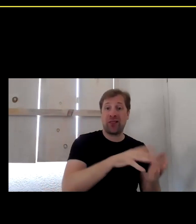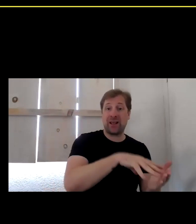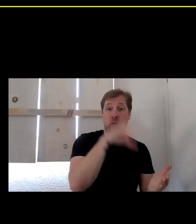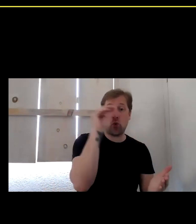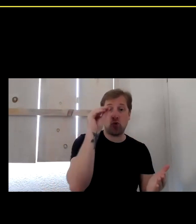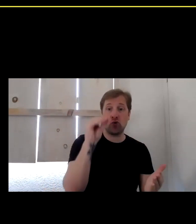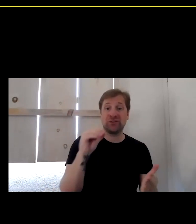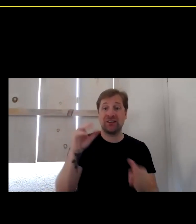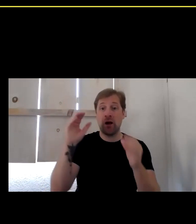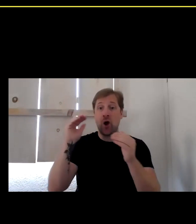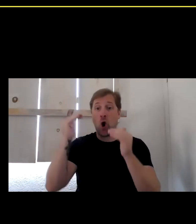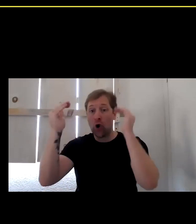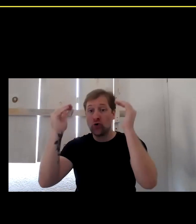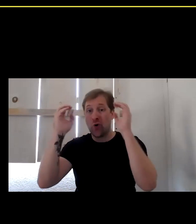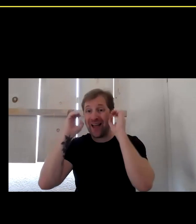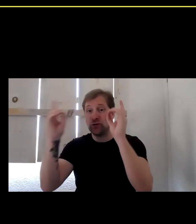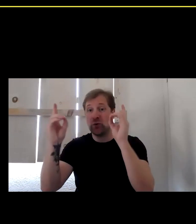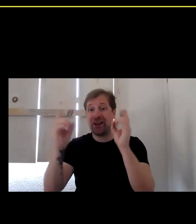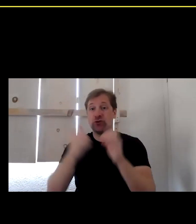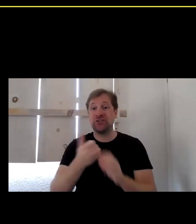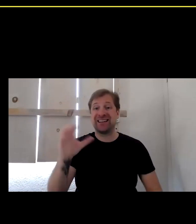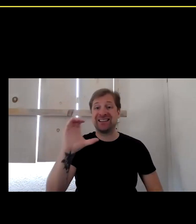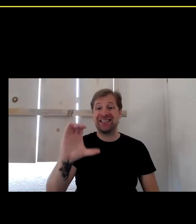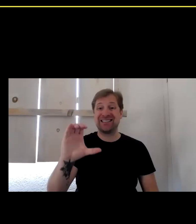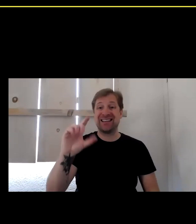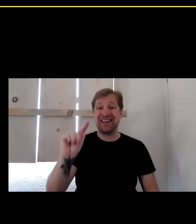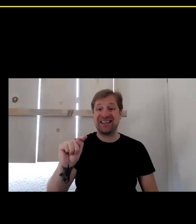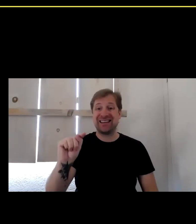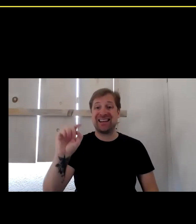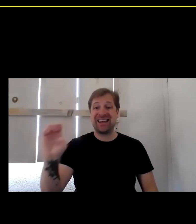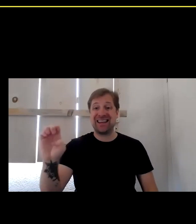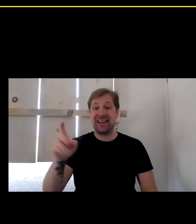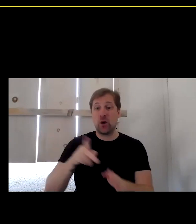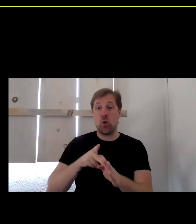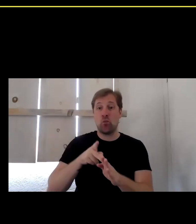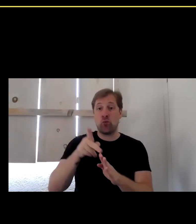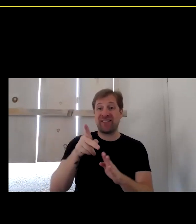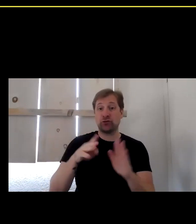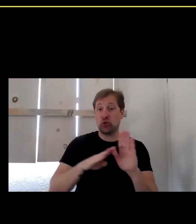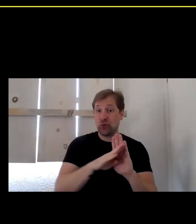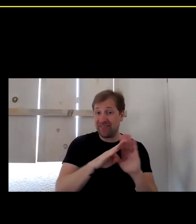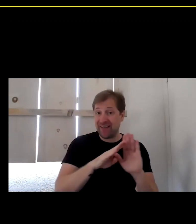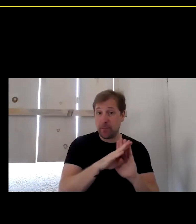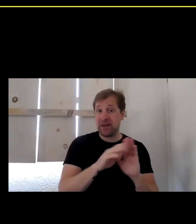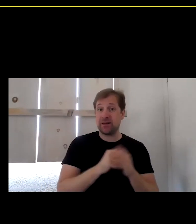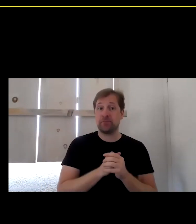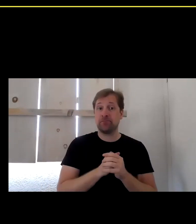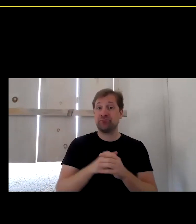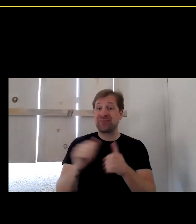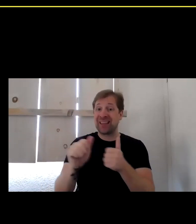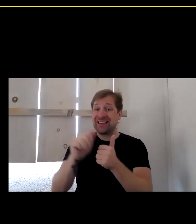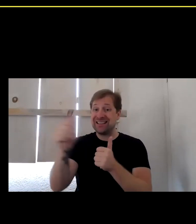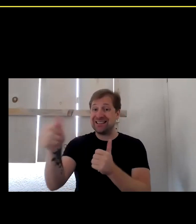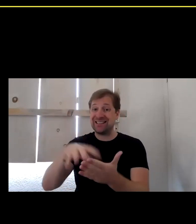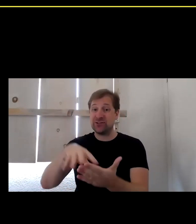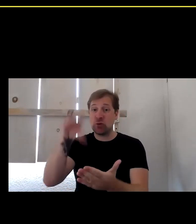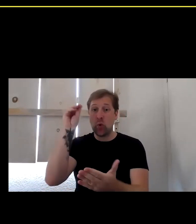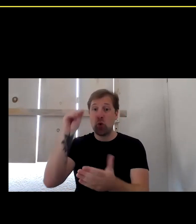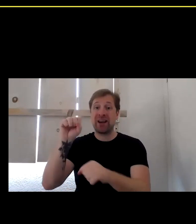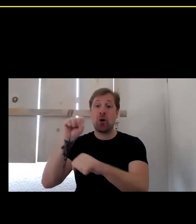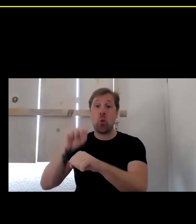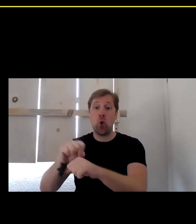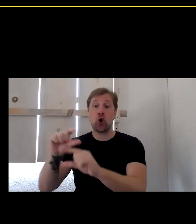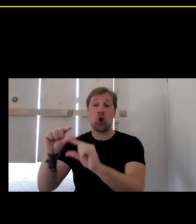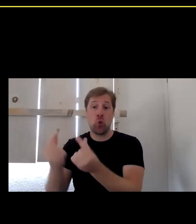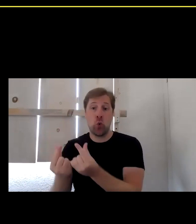adult education and CTE, professional development, distance learning work group,